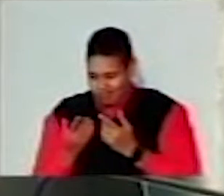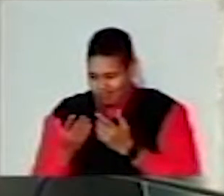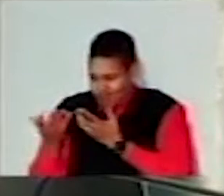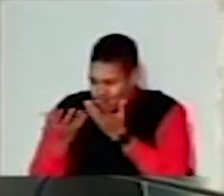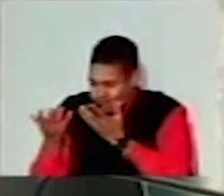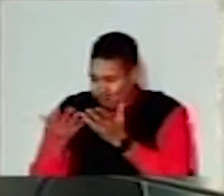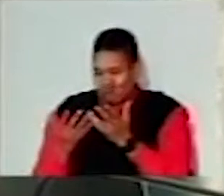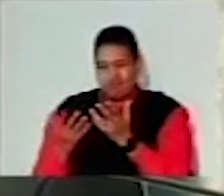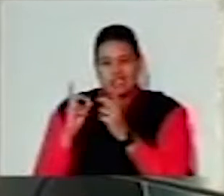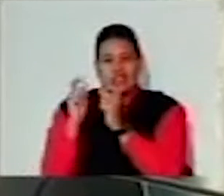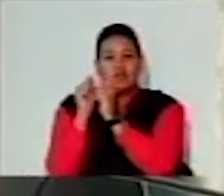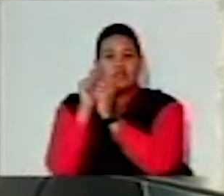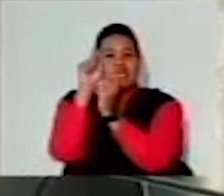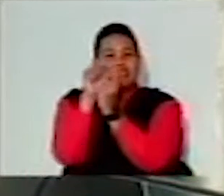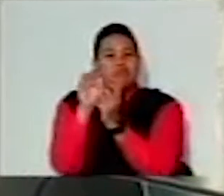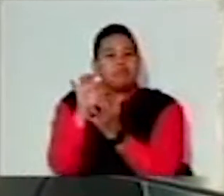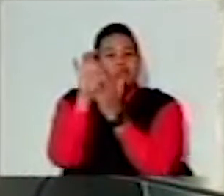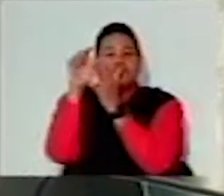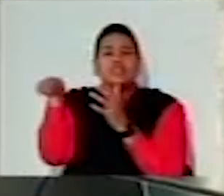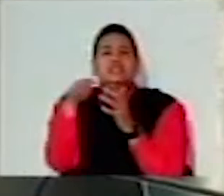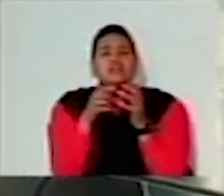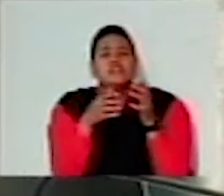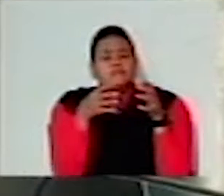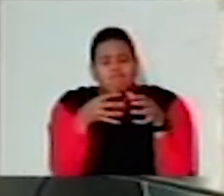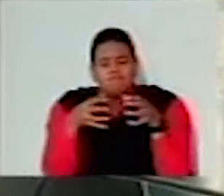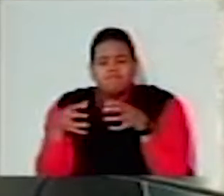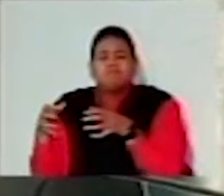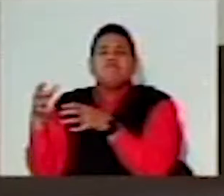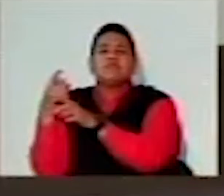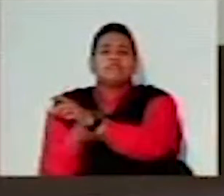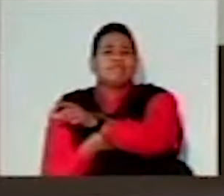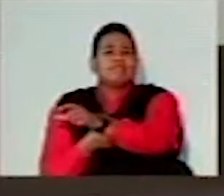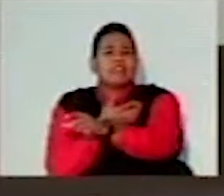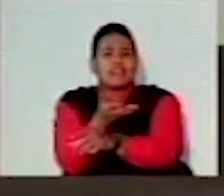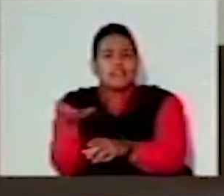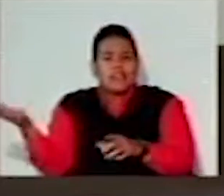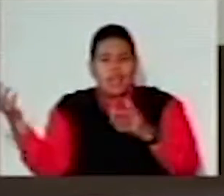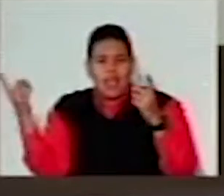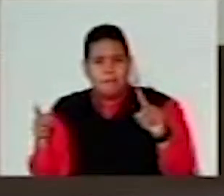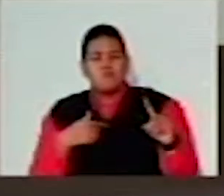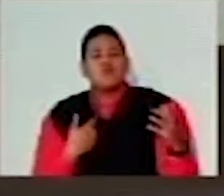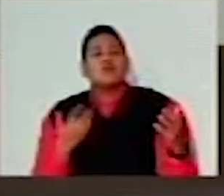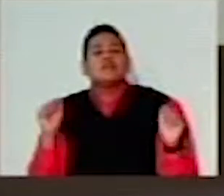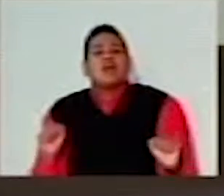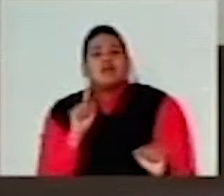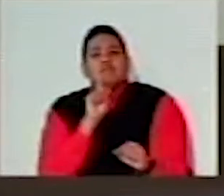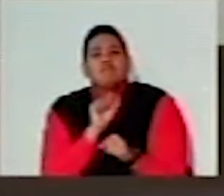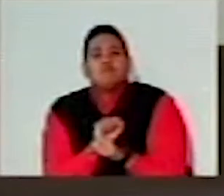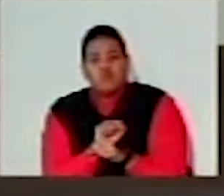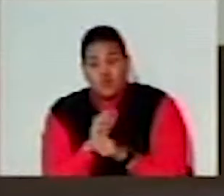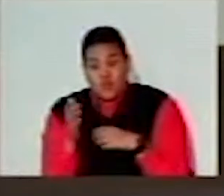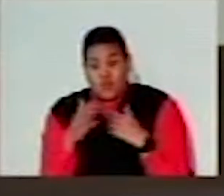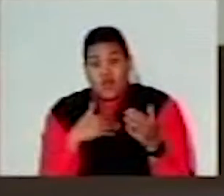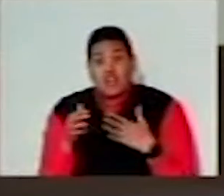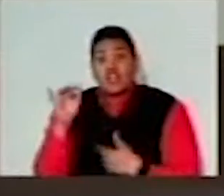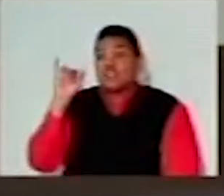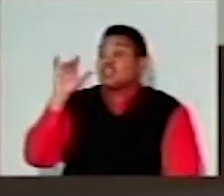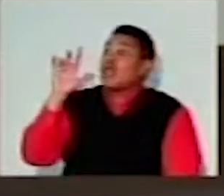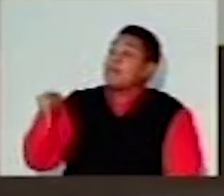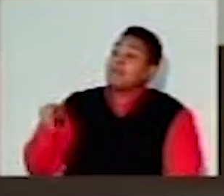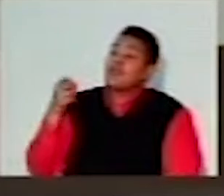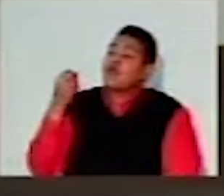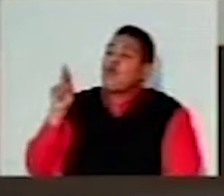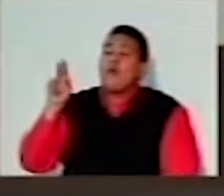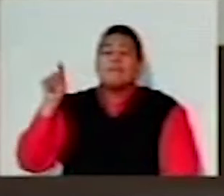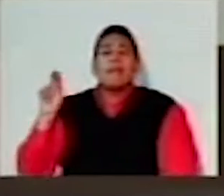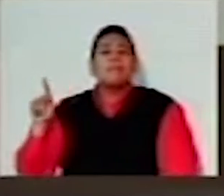with especially these pockets of garrisons, we have been able to ensure that whether it is a JLP or a PNP